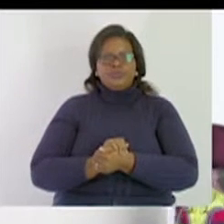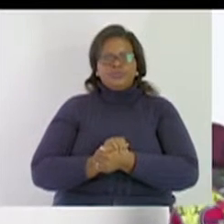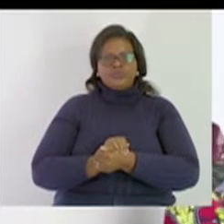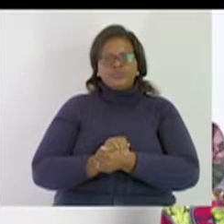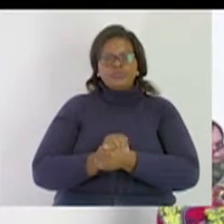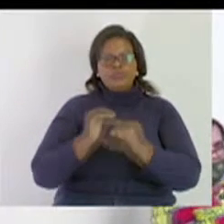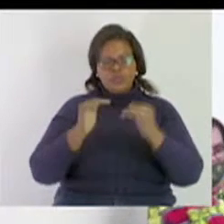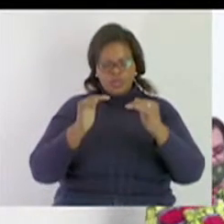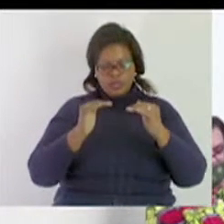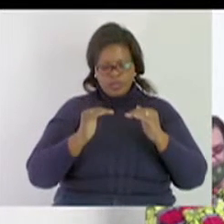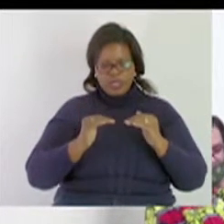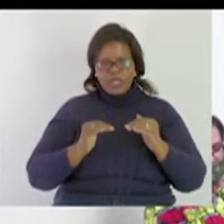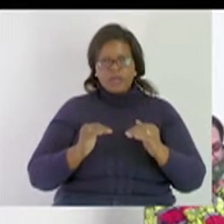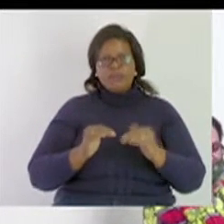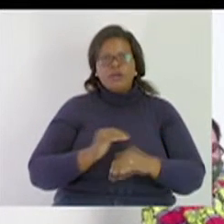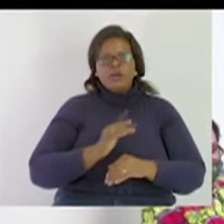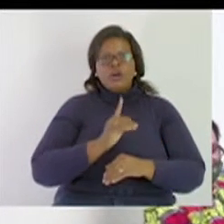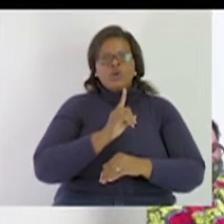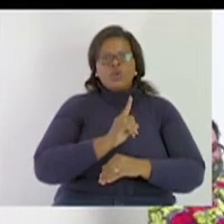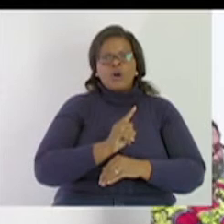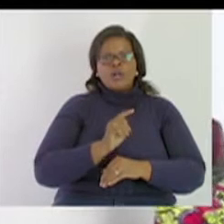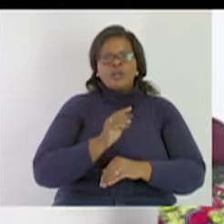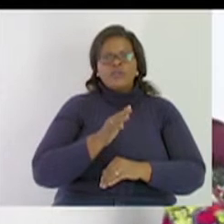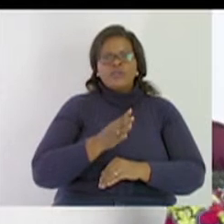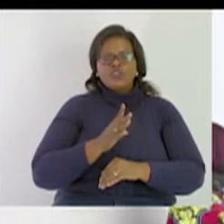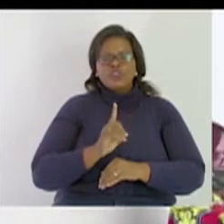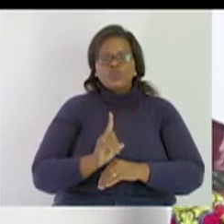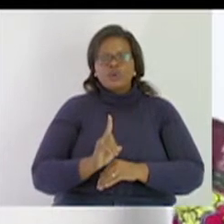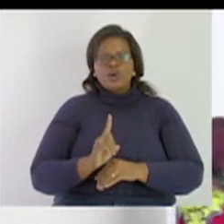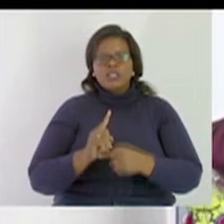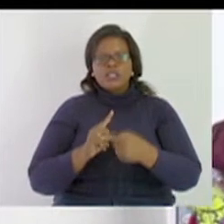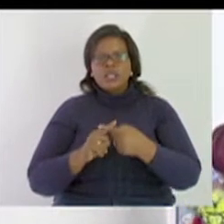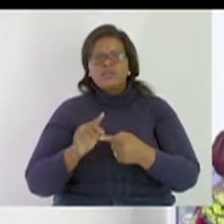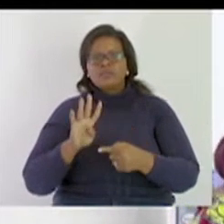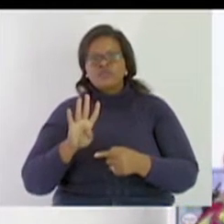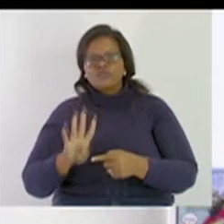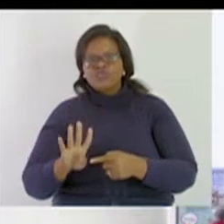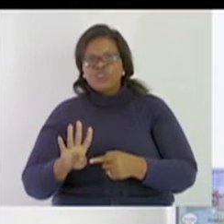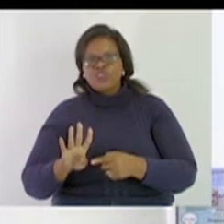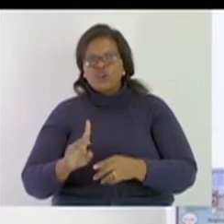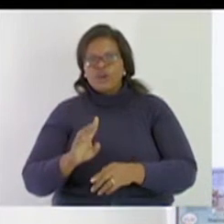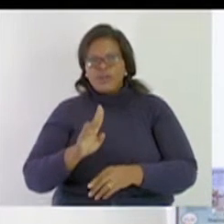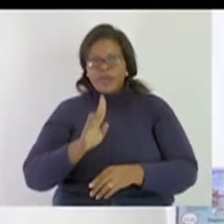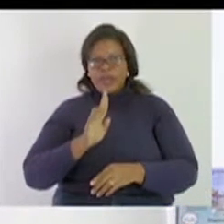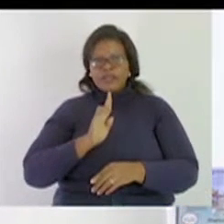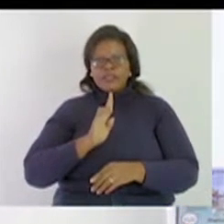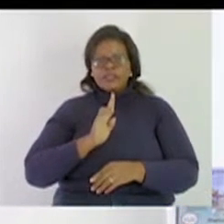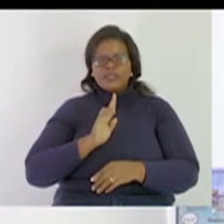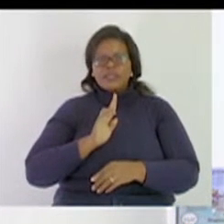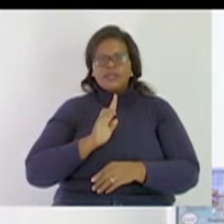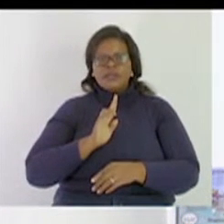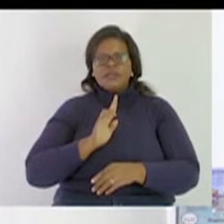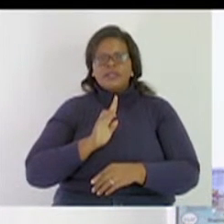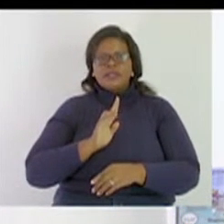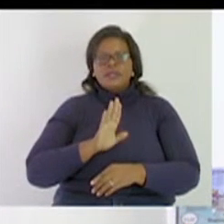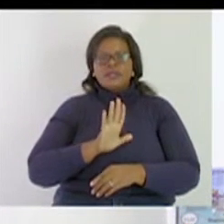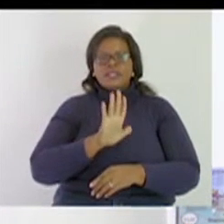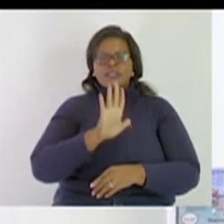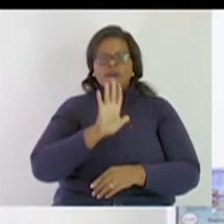So 141 times 4 gives me